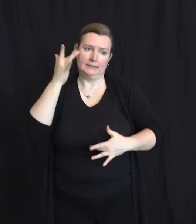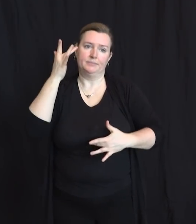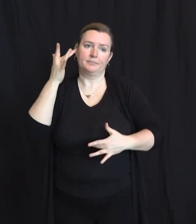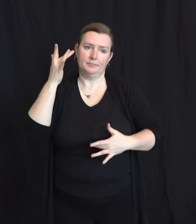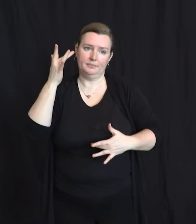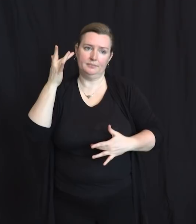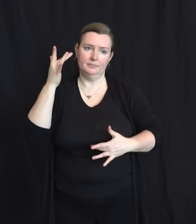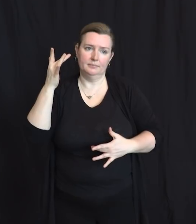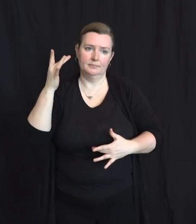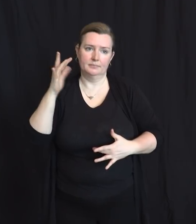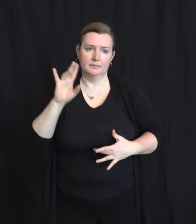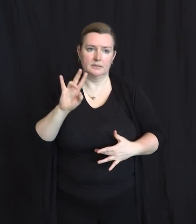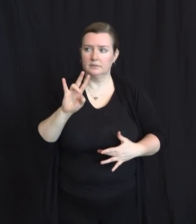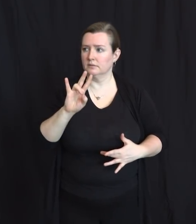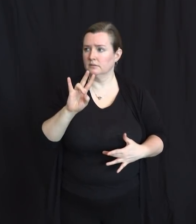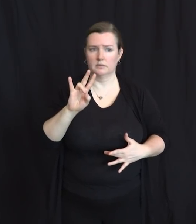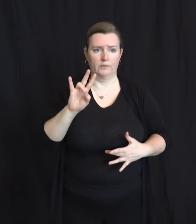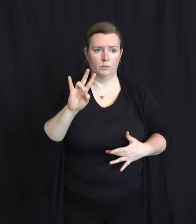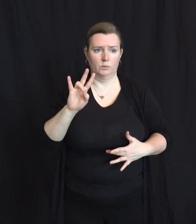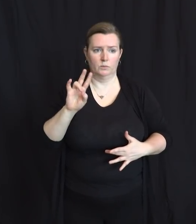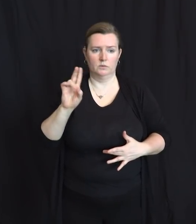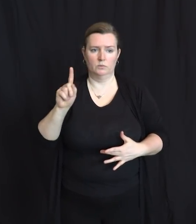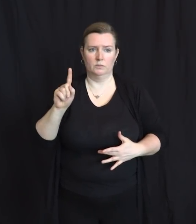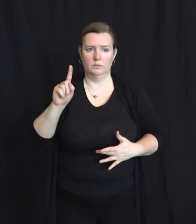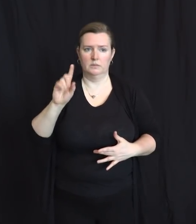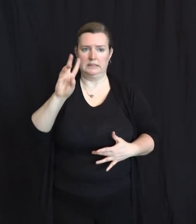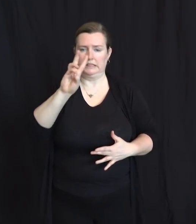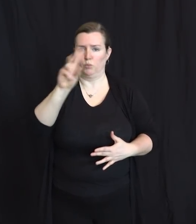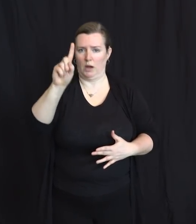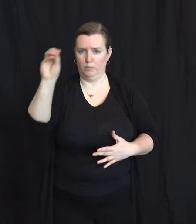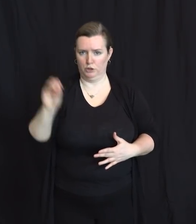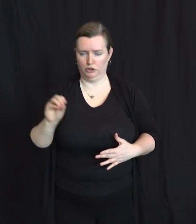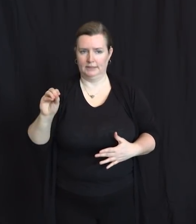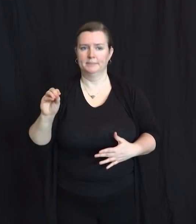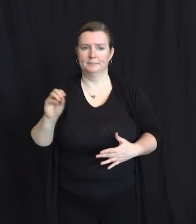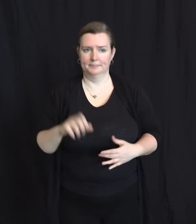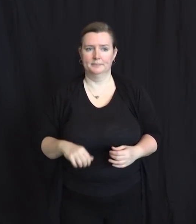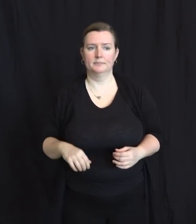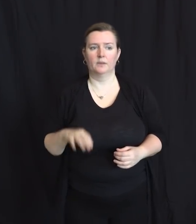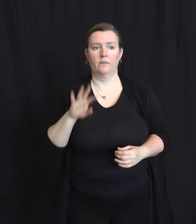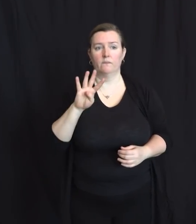42% had diabetes. 20% had chronic lung disease,